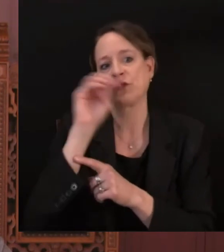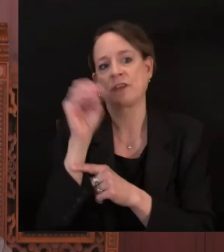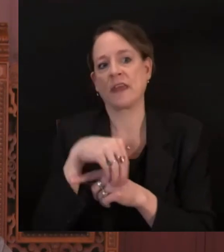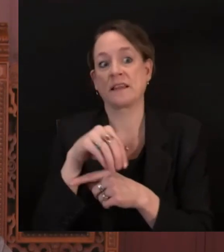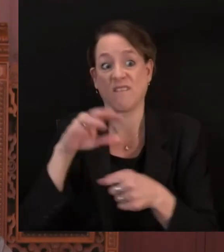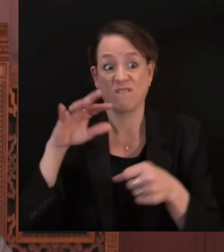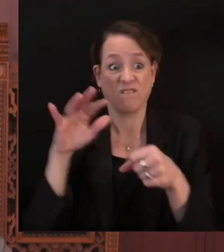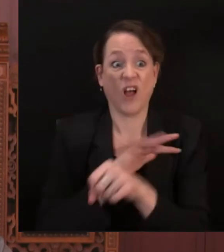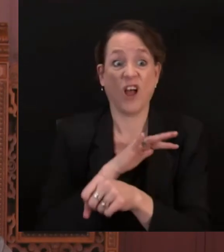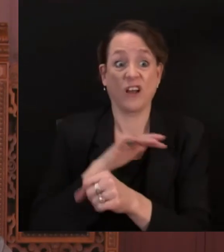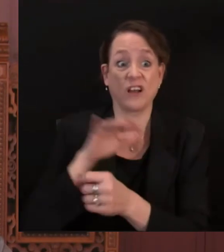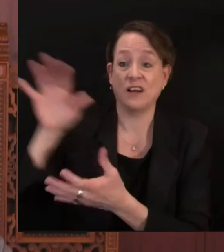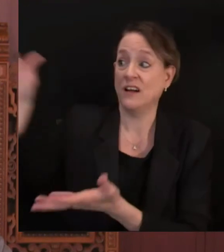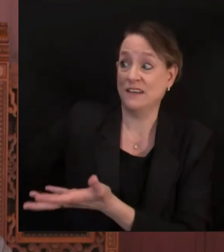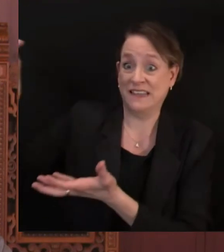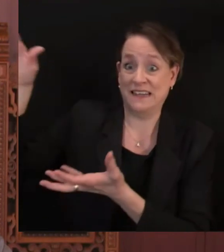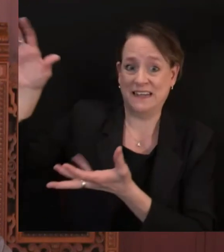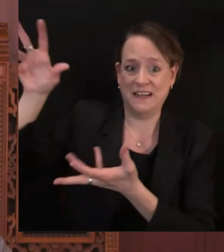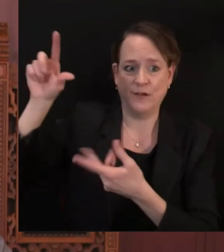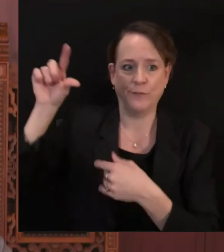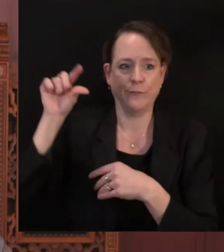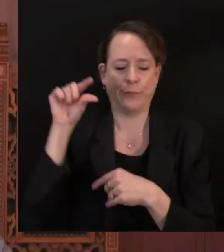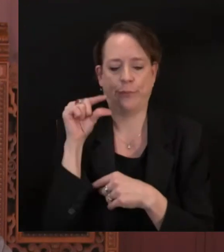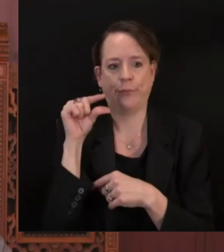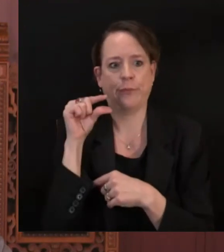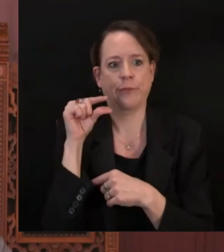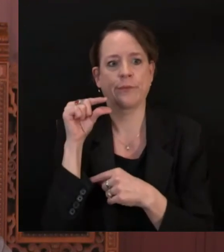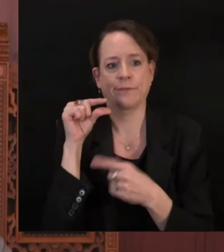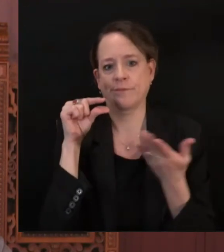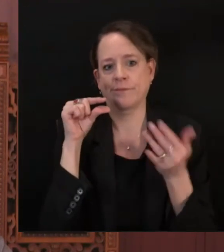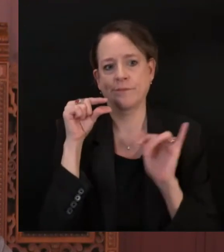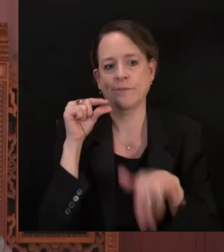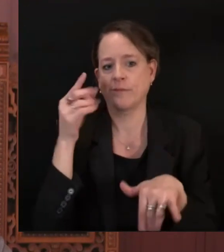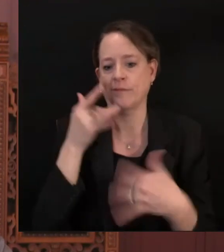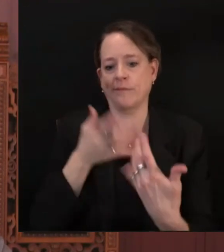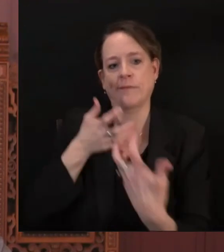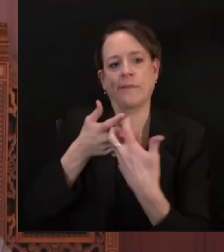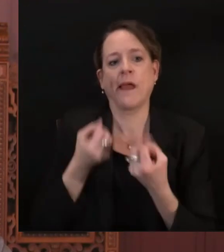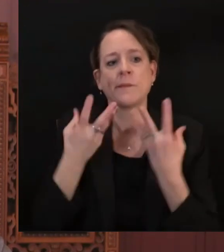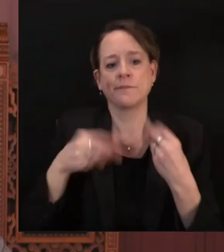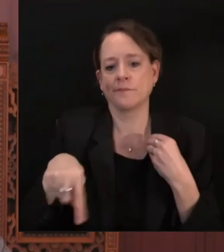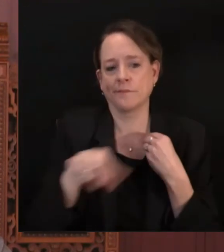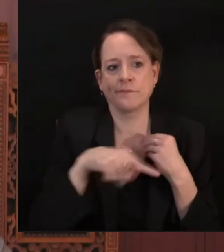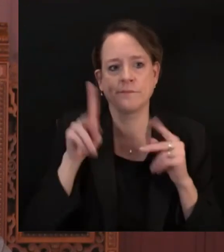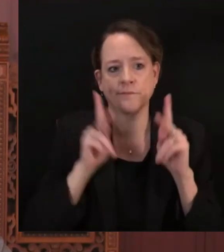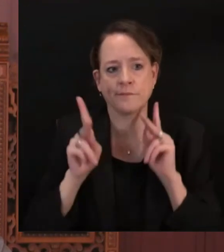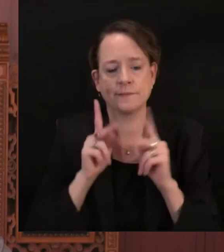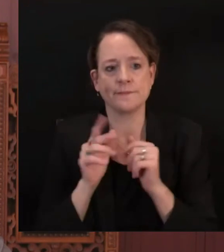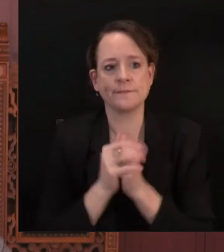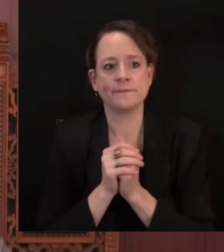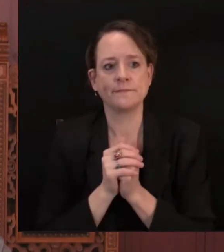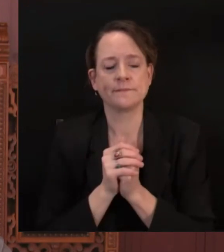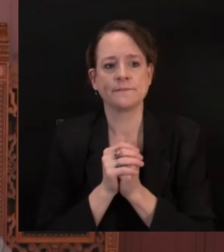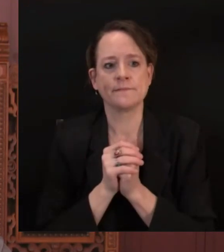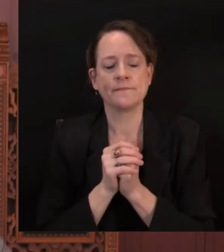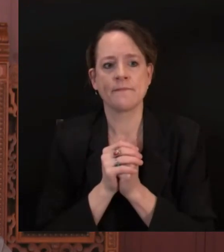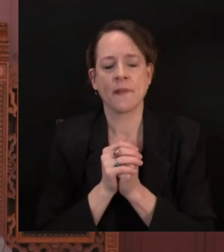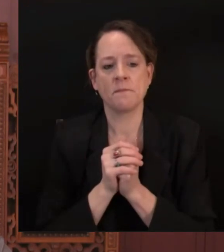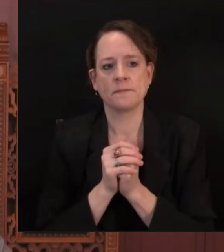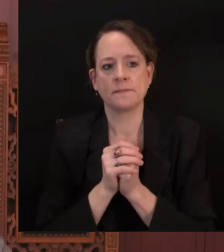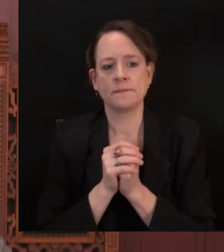percentage we would get. That whatever that number comes out to be, I can guarantee you that it is not enough to